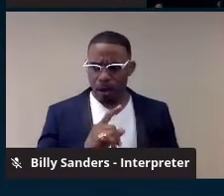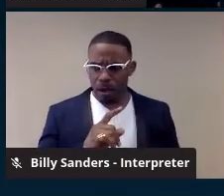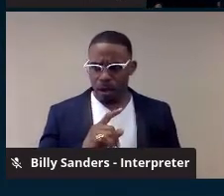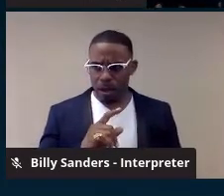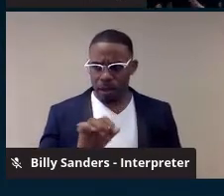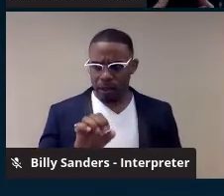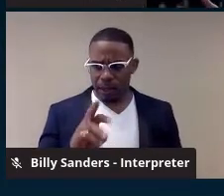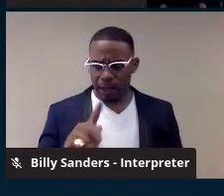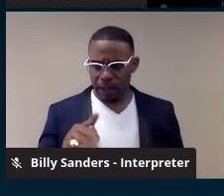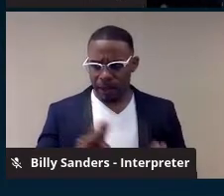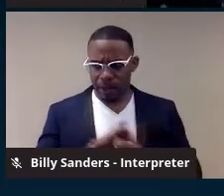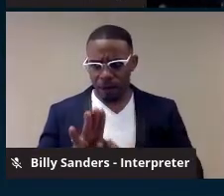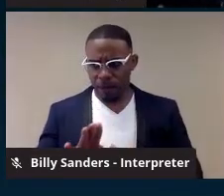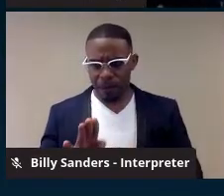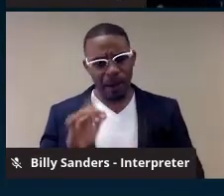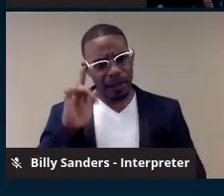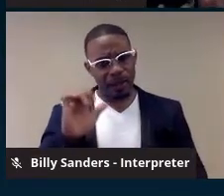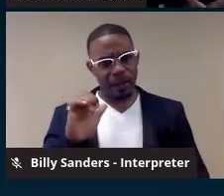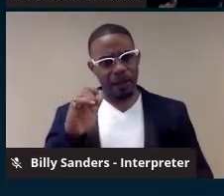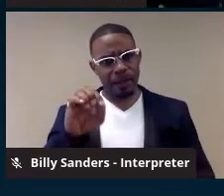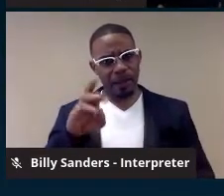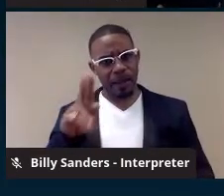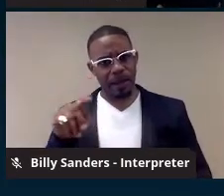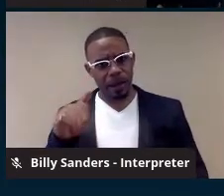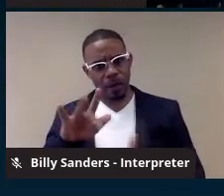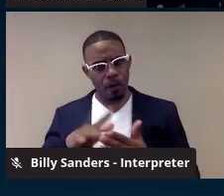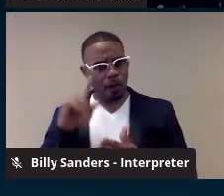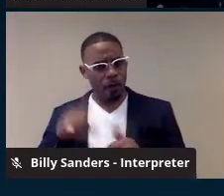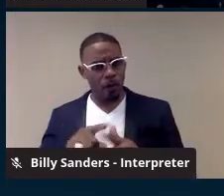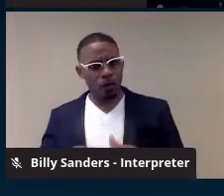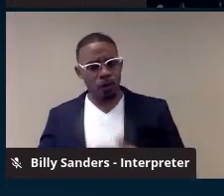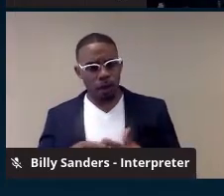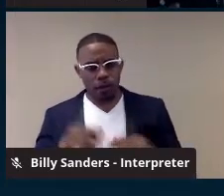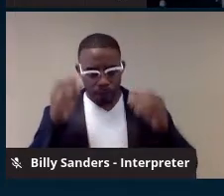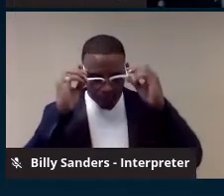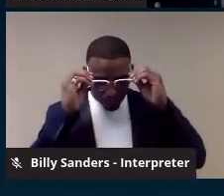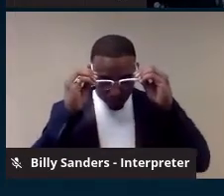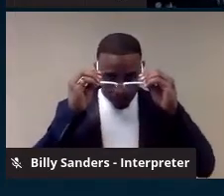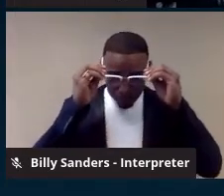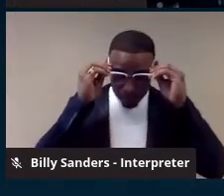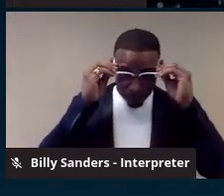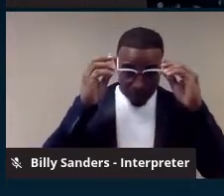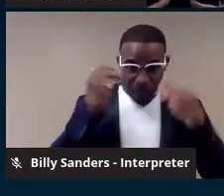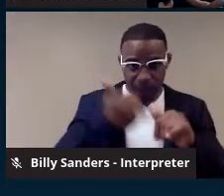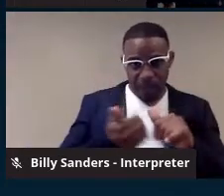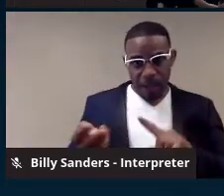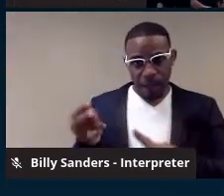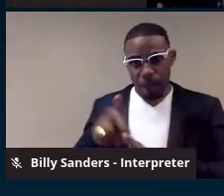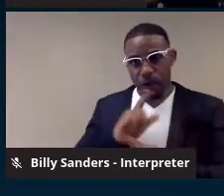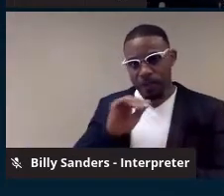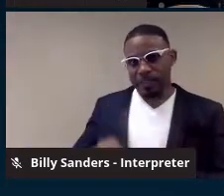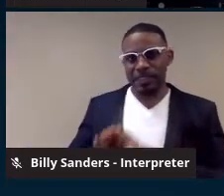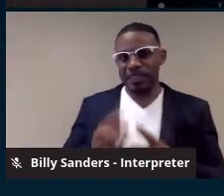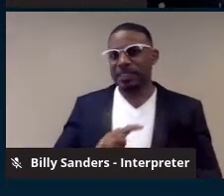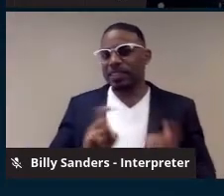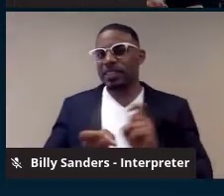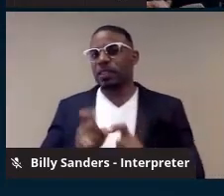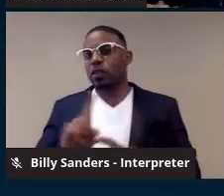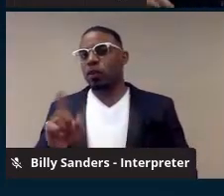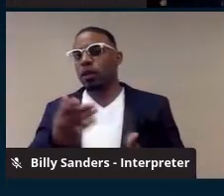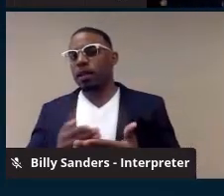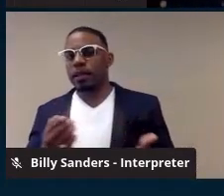.NET developers. It was a little bit like when .NET Core first started to come out. Each version, there were significant changes to where